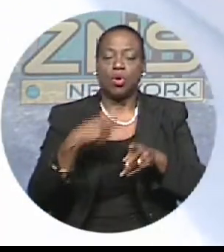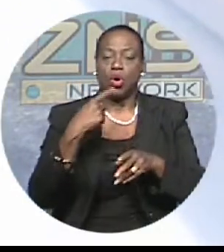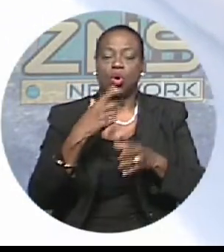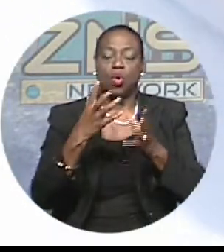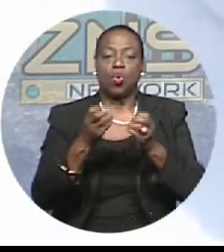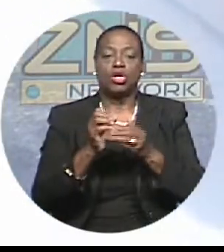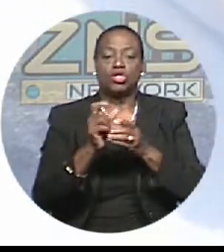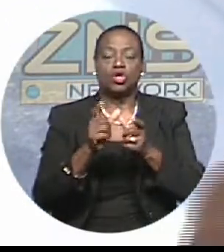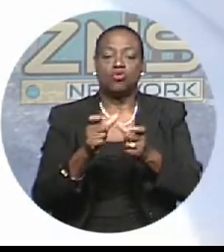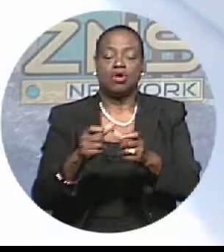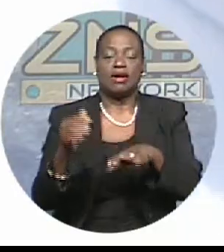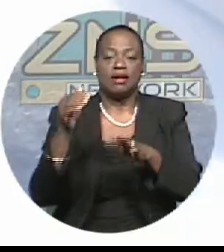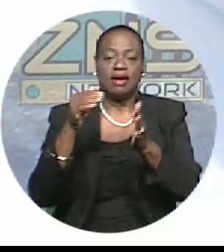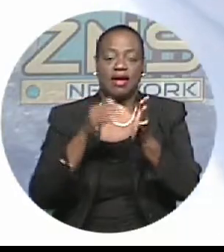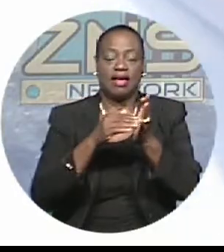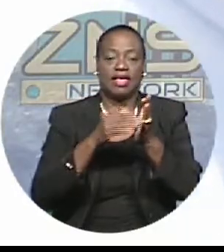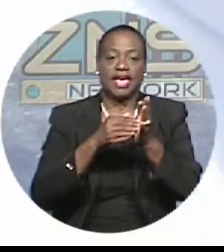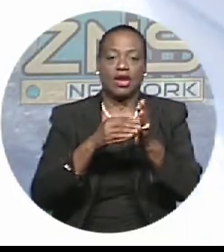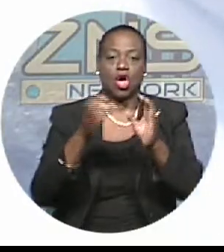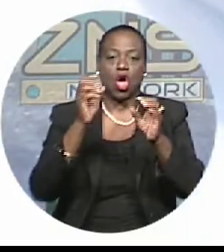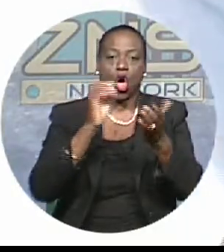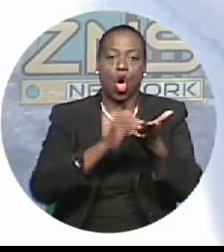owing this union over